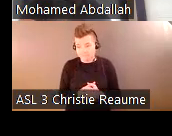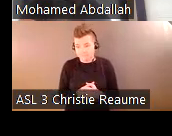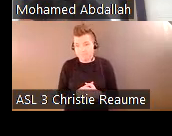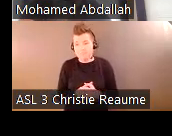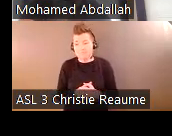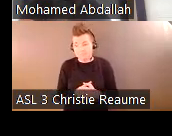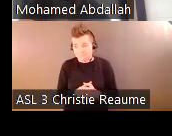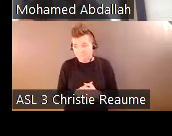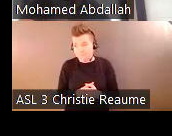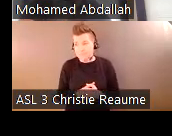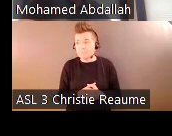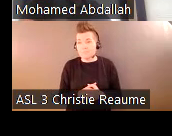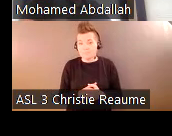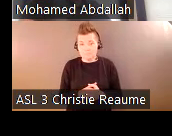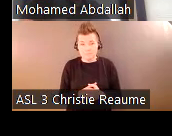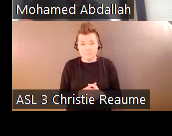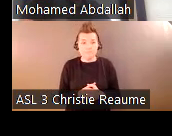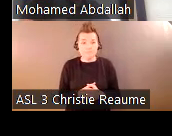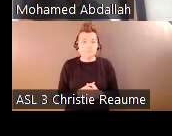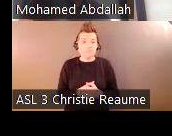Also a reduction in ambulance calls.